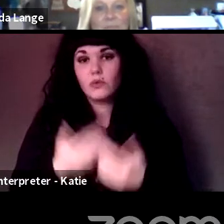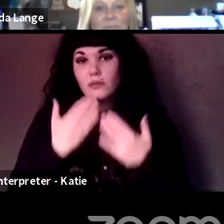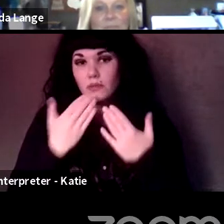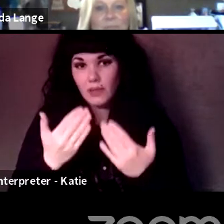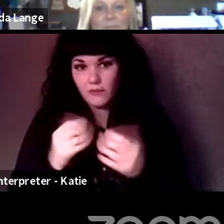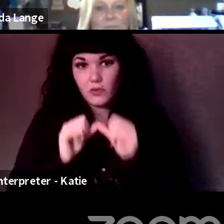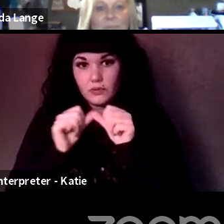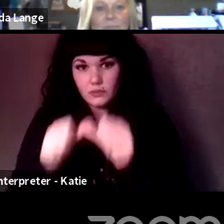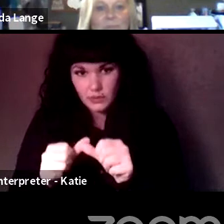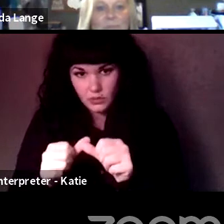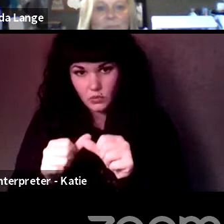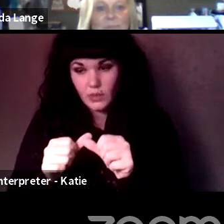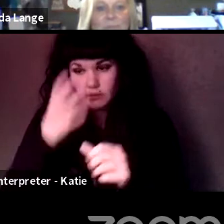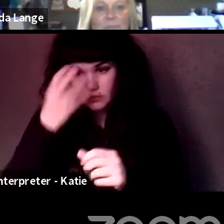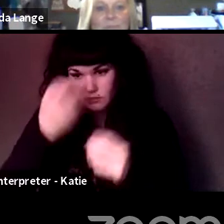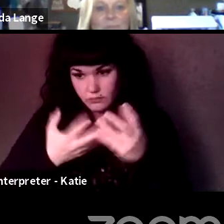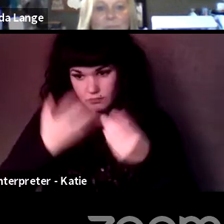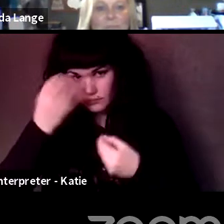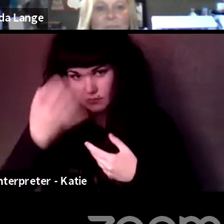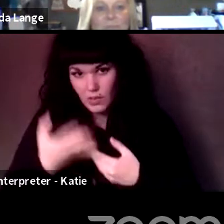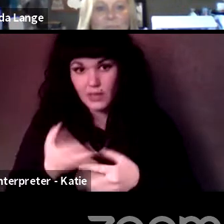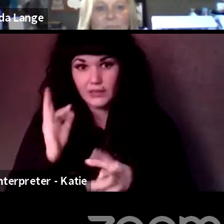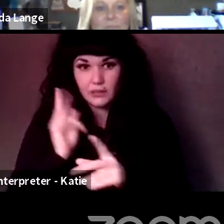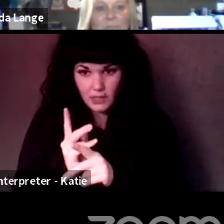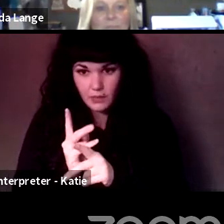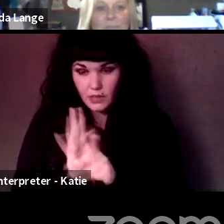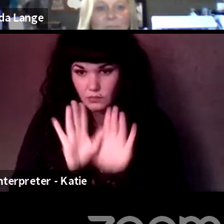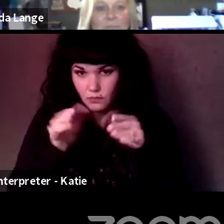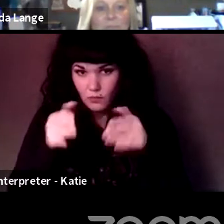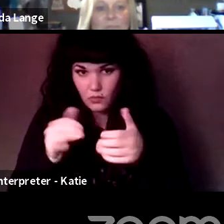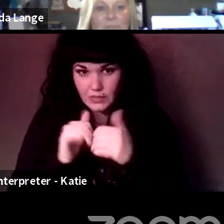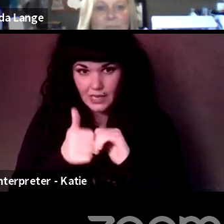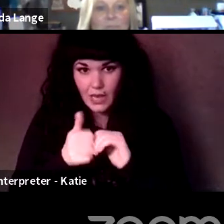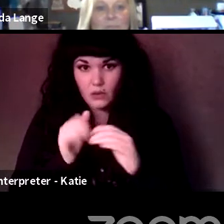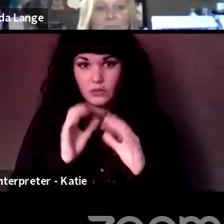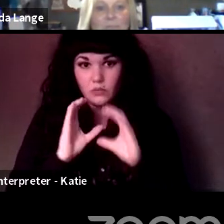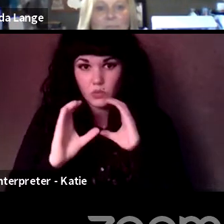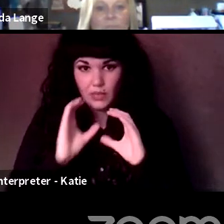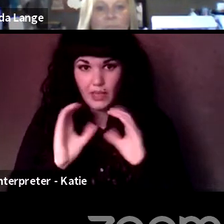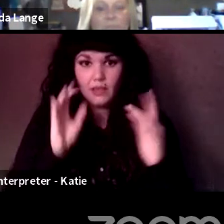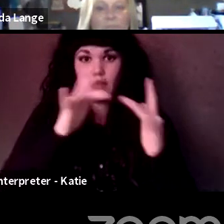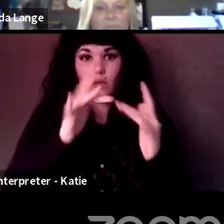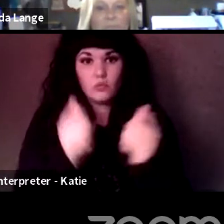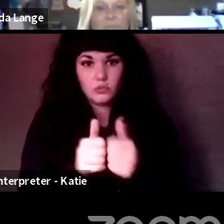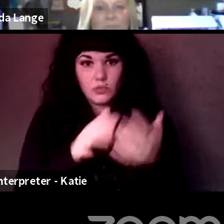us on our toes and how to communicate and outreach with the community, because we thoroughly enjoy it.